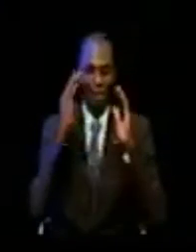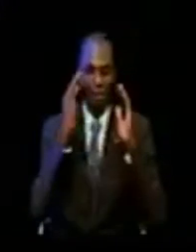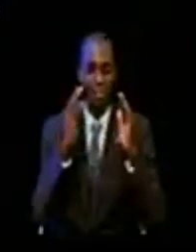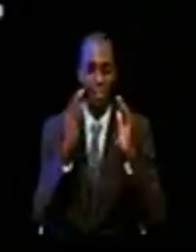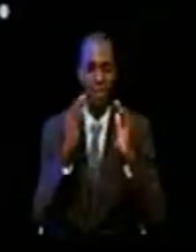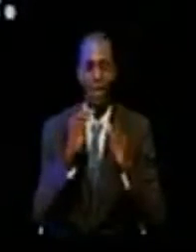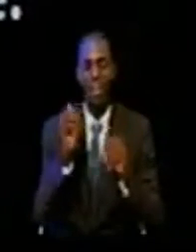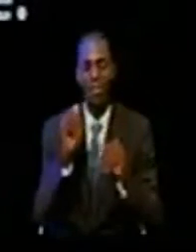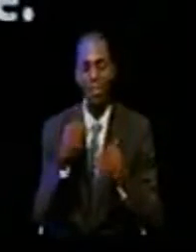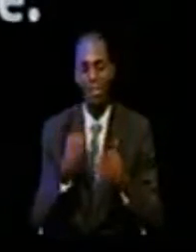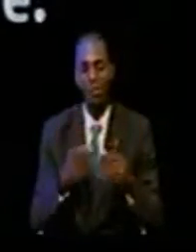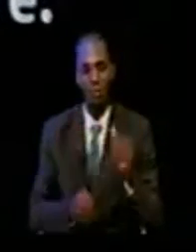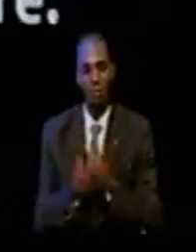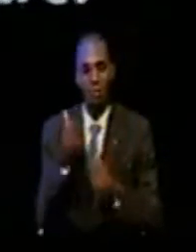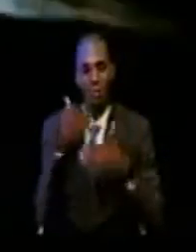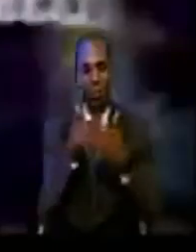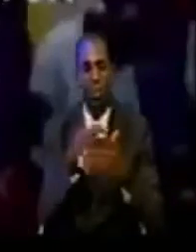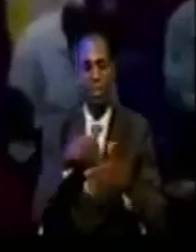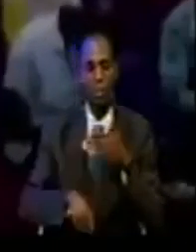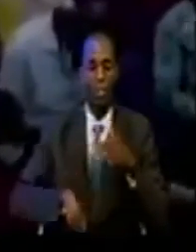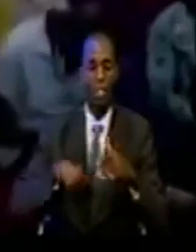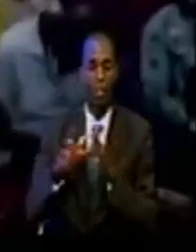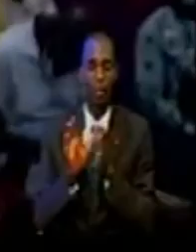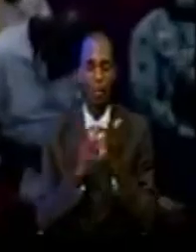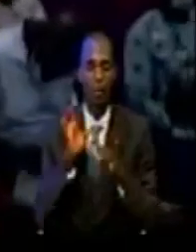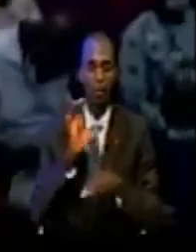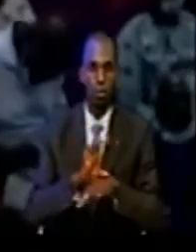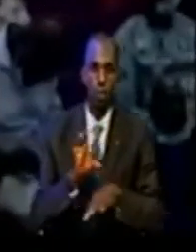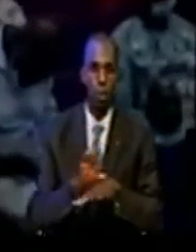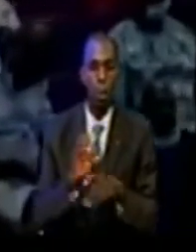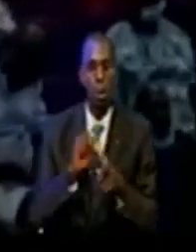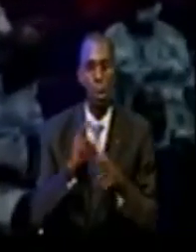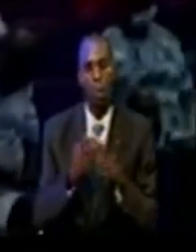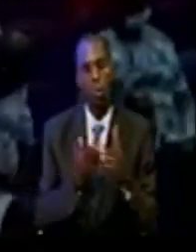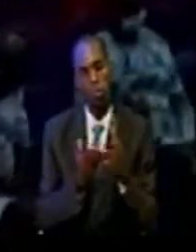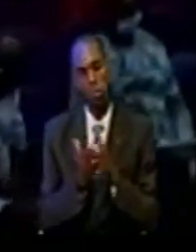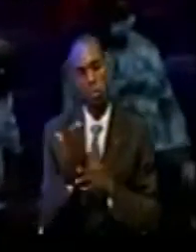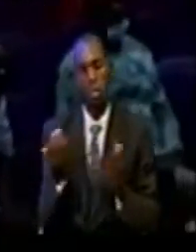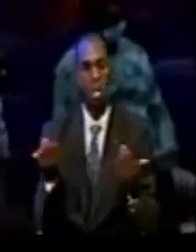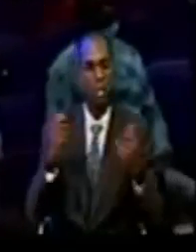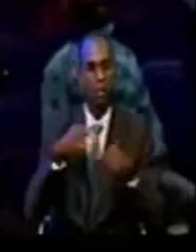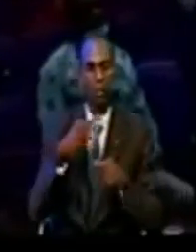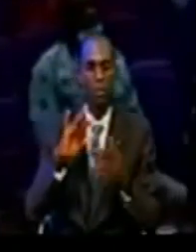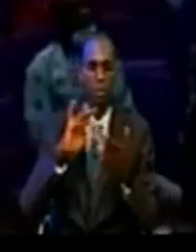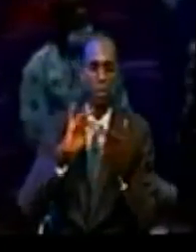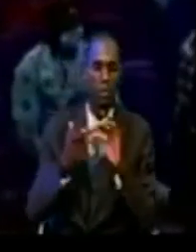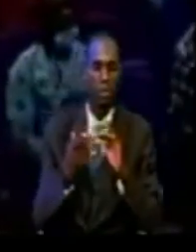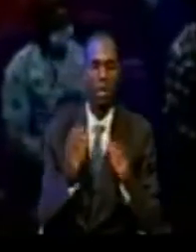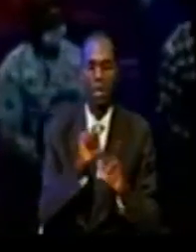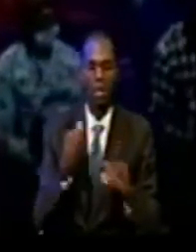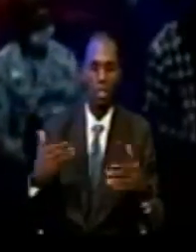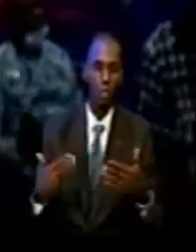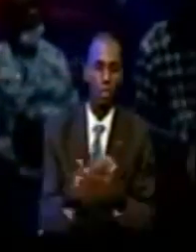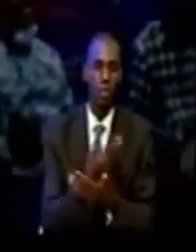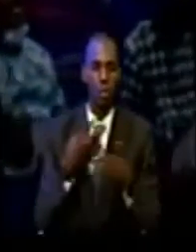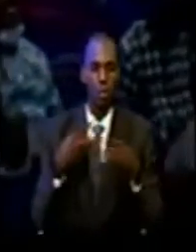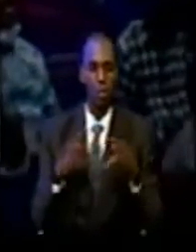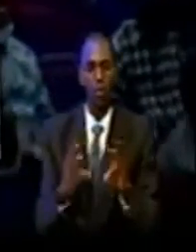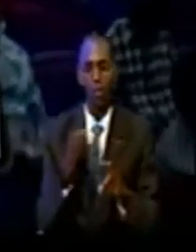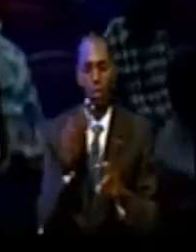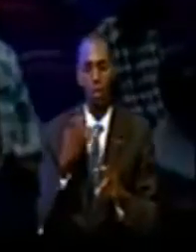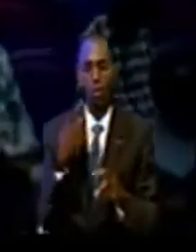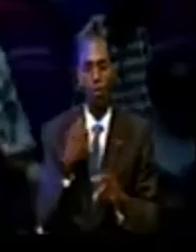injection for evangelism. Please attend the nearest Deeperlife Bible Church location or connect any of our social